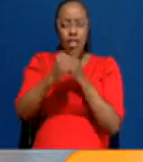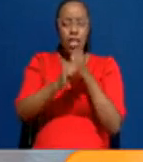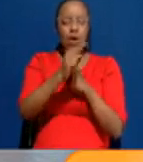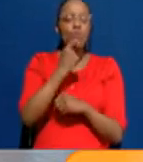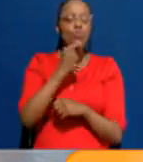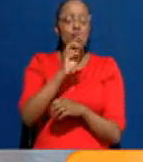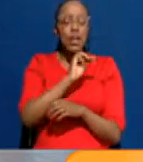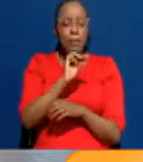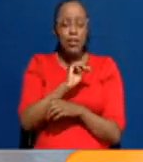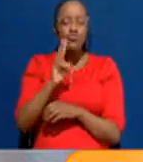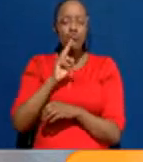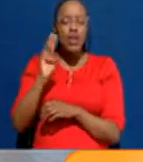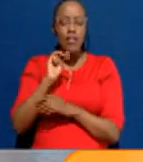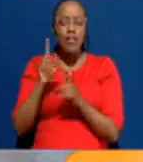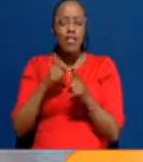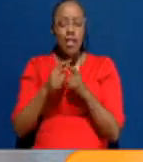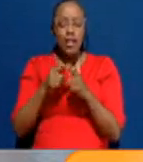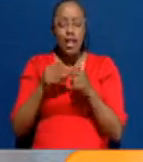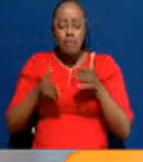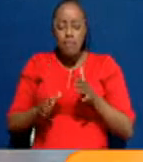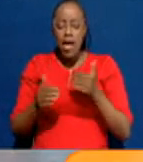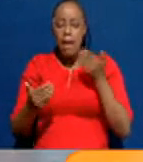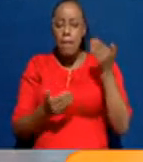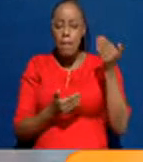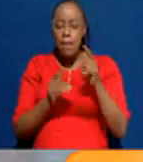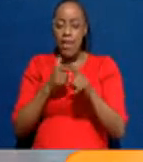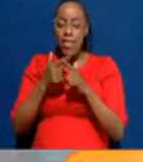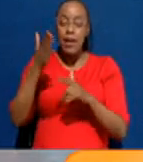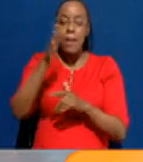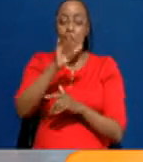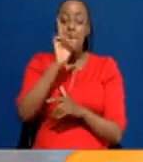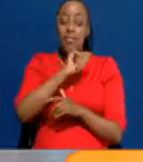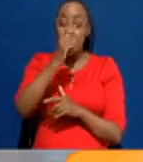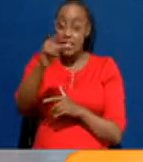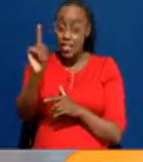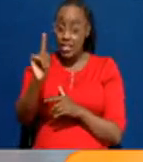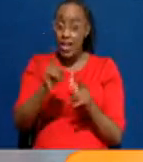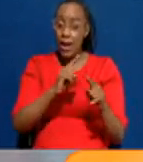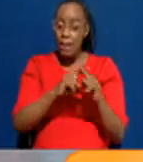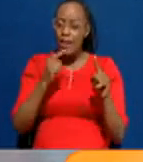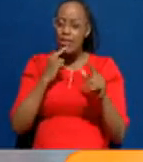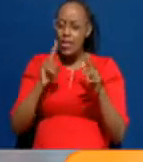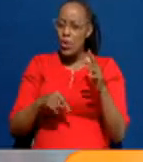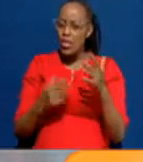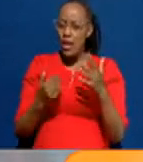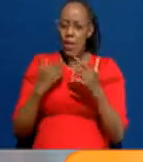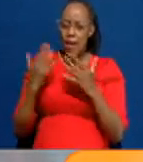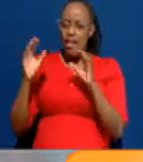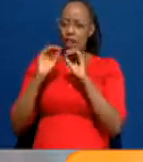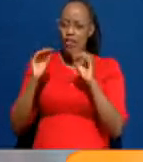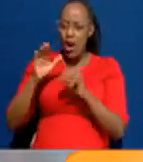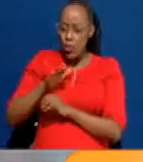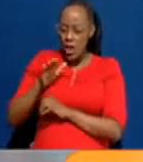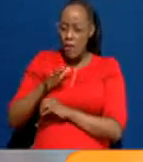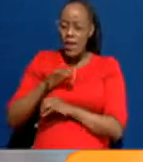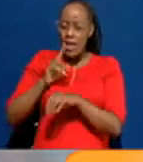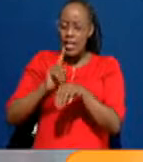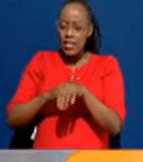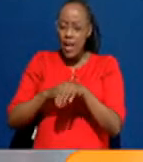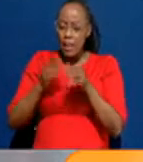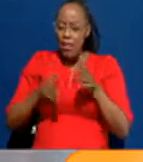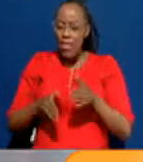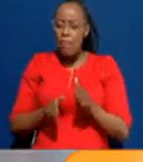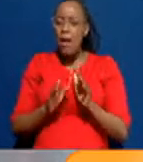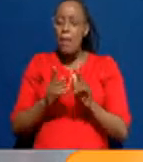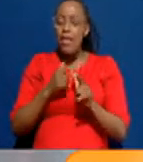meters, 200 meters, and then she went off, she had a baby, came, yep, back. Yeah. Right? Yeah. What is it? I mean, what is it about women after giving birth,